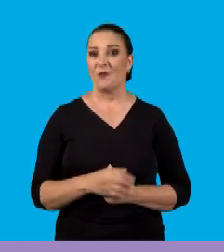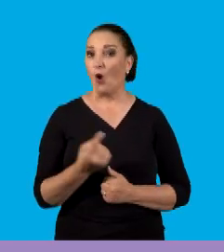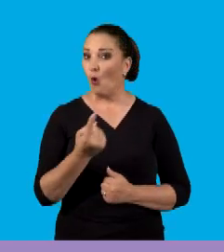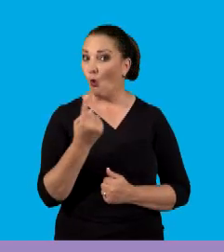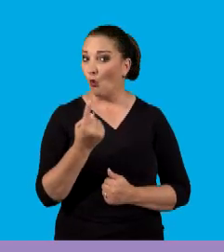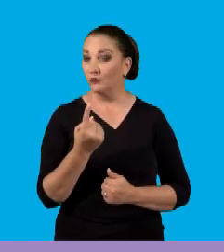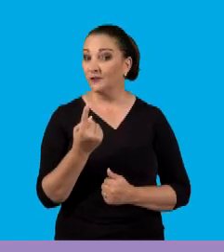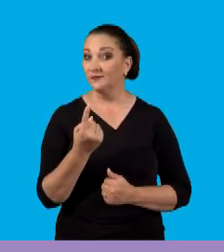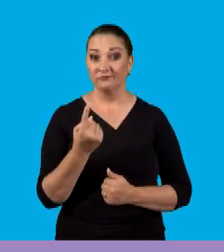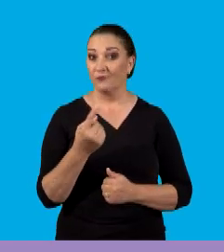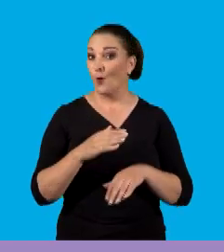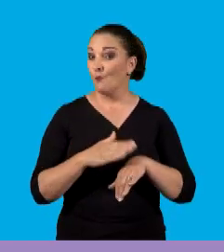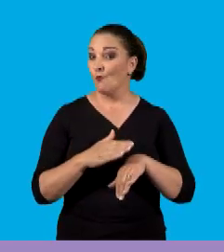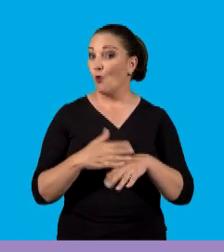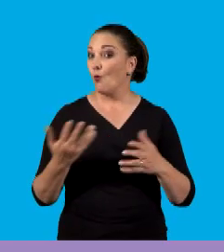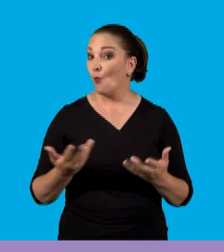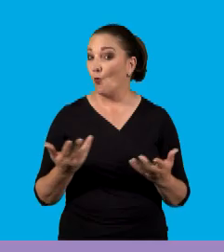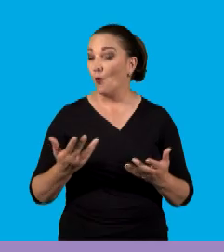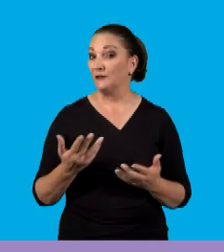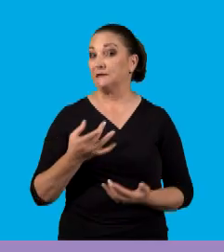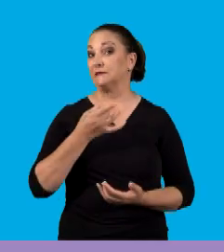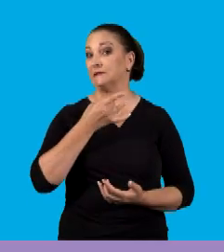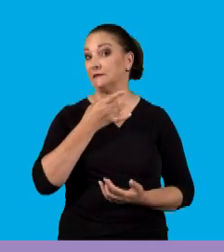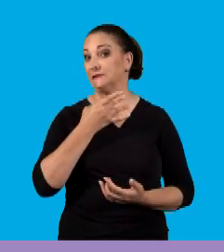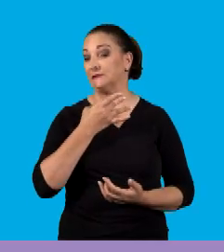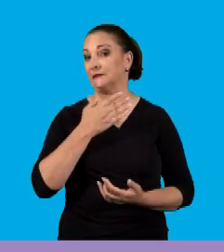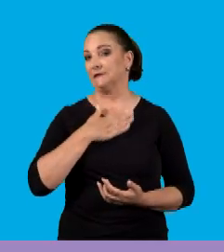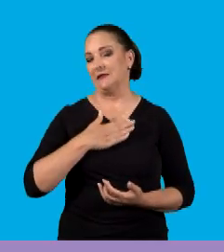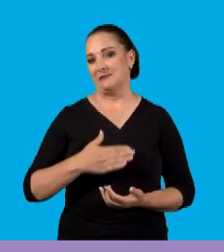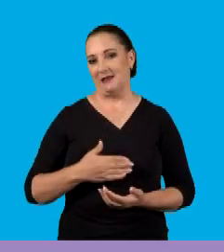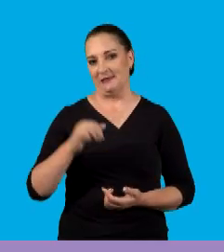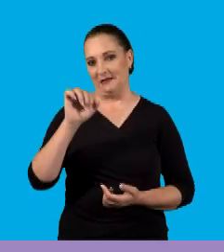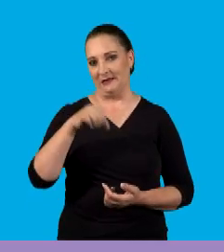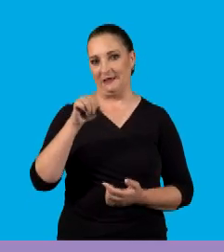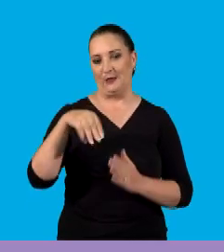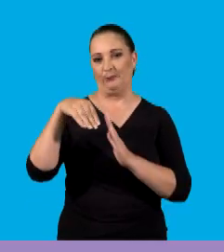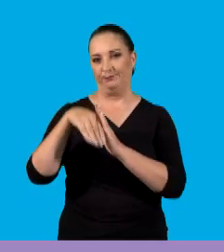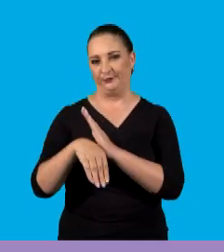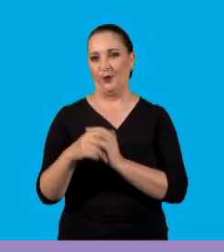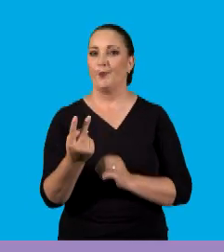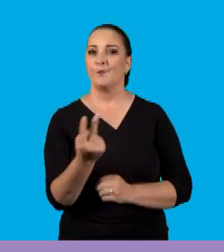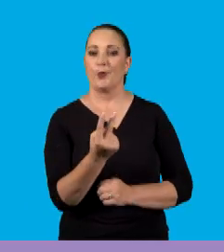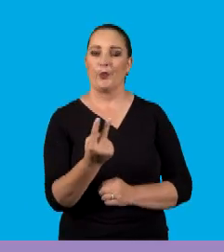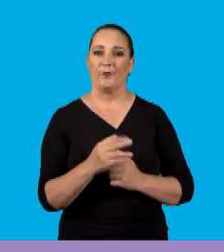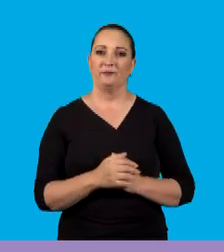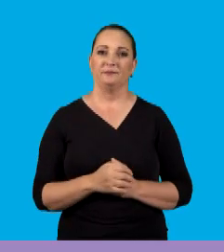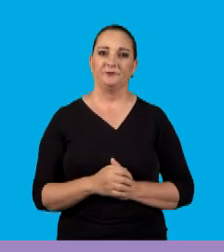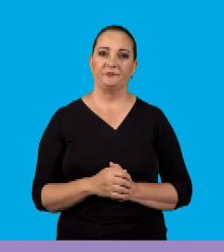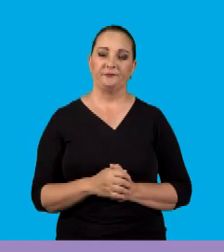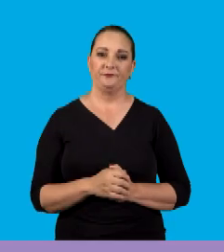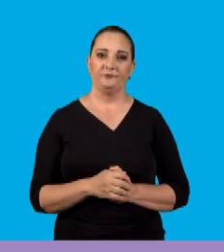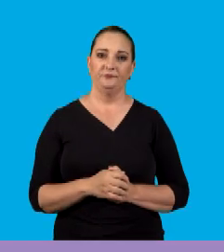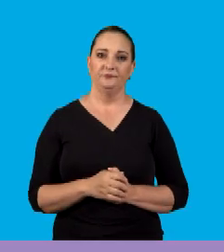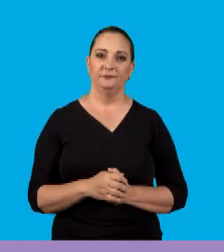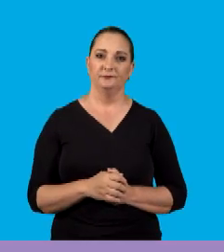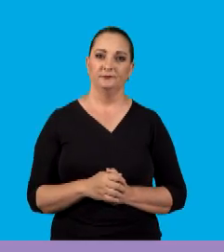only place. We also have a decrease from Saturday to Sunday. So both those places there,